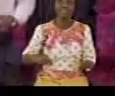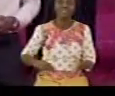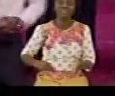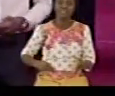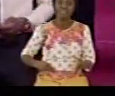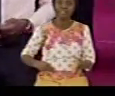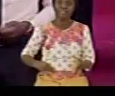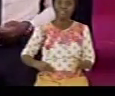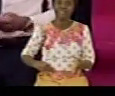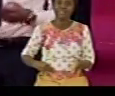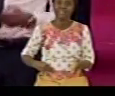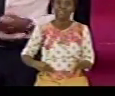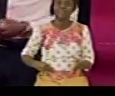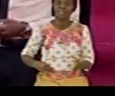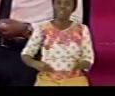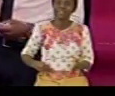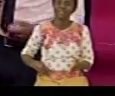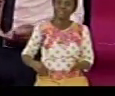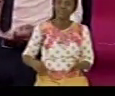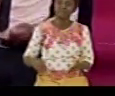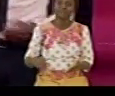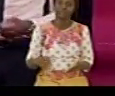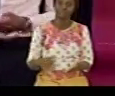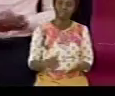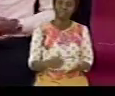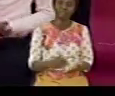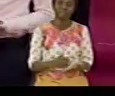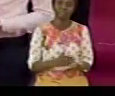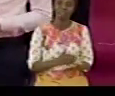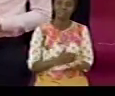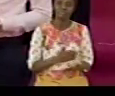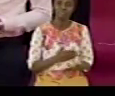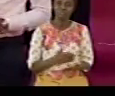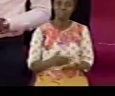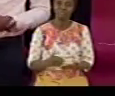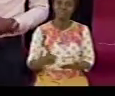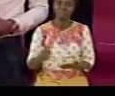Majesty. We hand over to our brethren in France as they continue in worship.